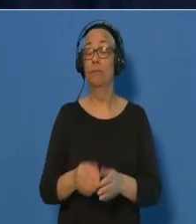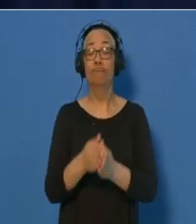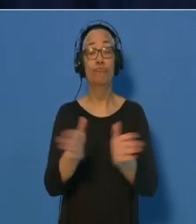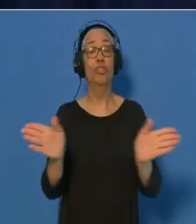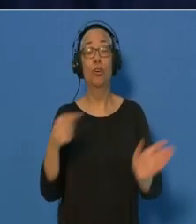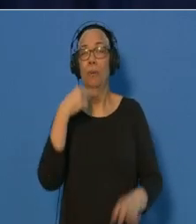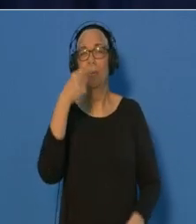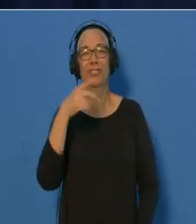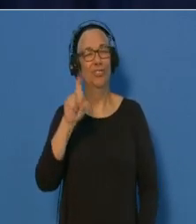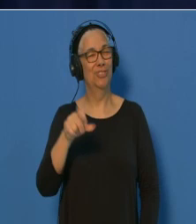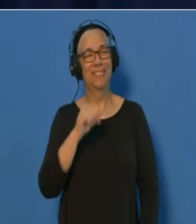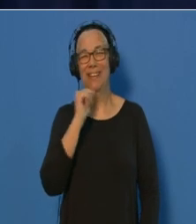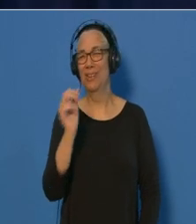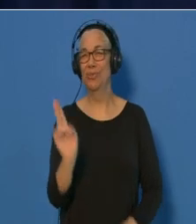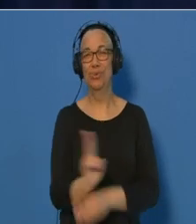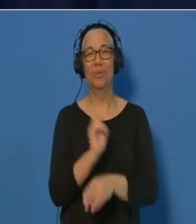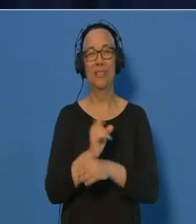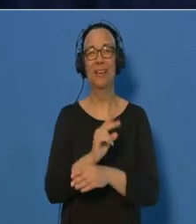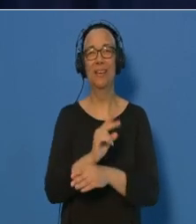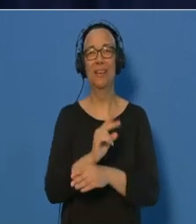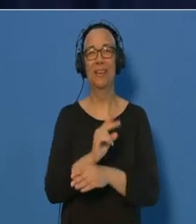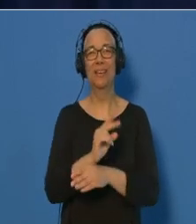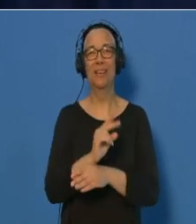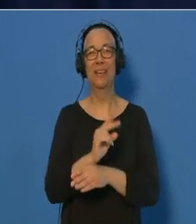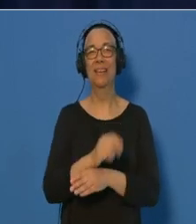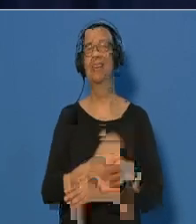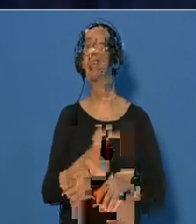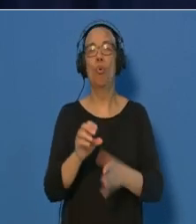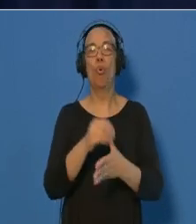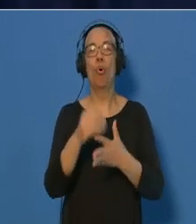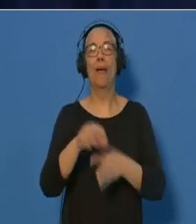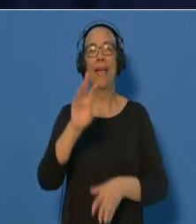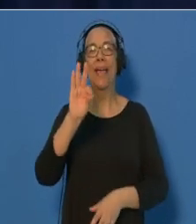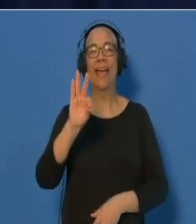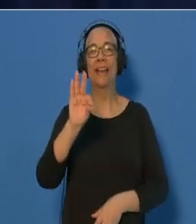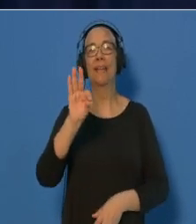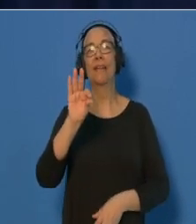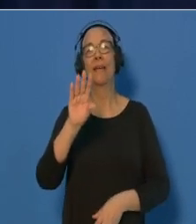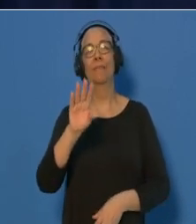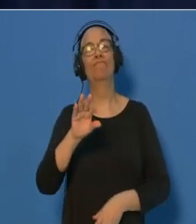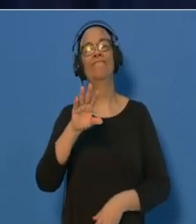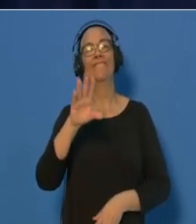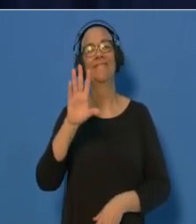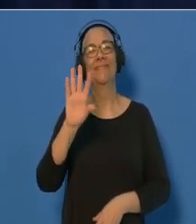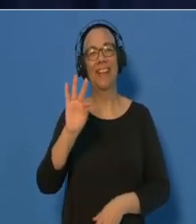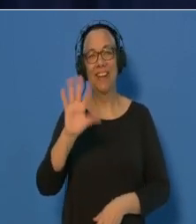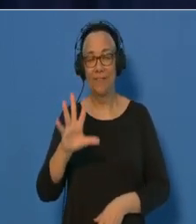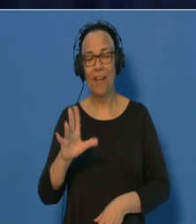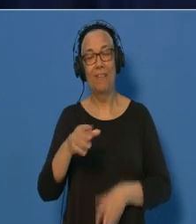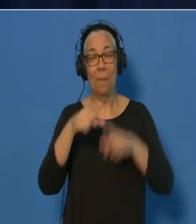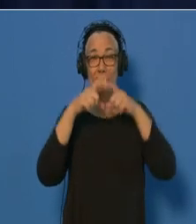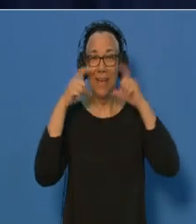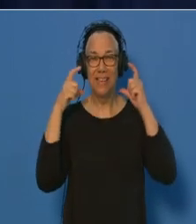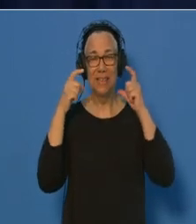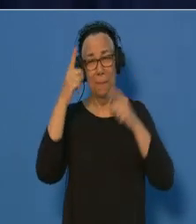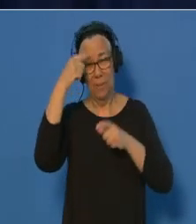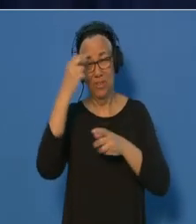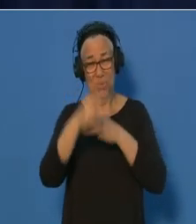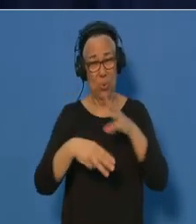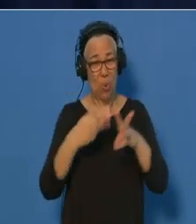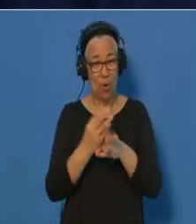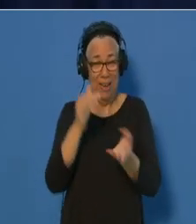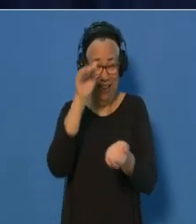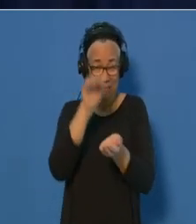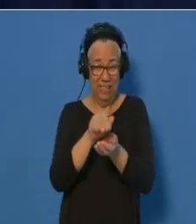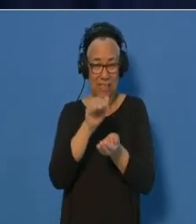use surgical or N95 masks if possible. There are a global shortage of these masks, and they are best reserved for healthcare